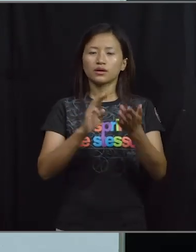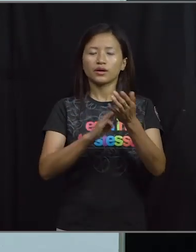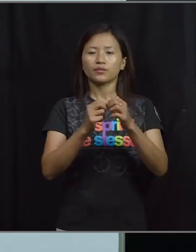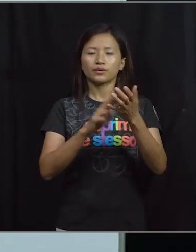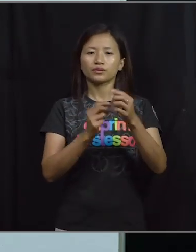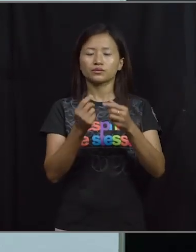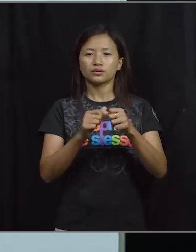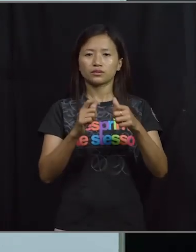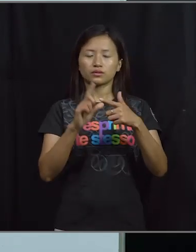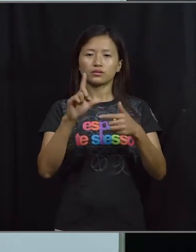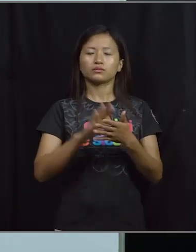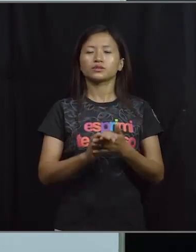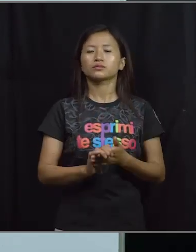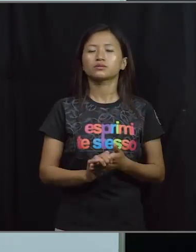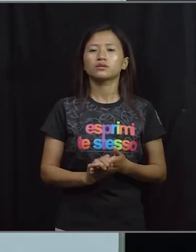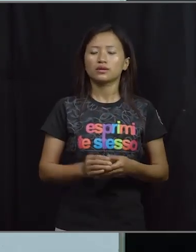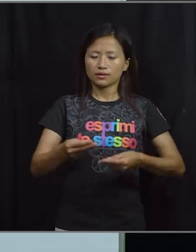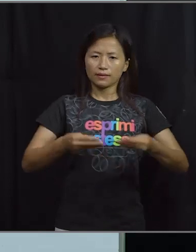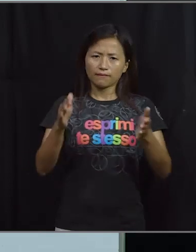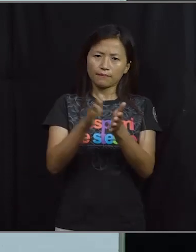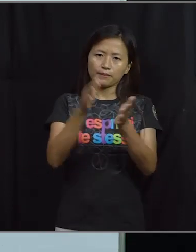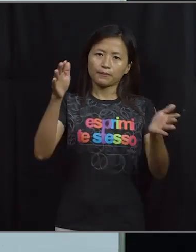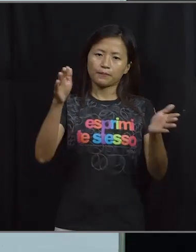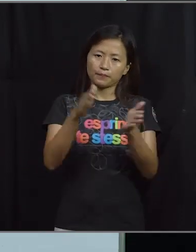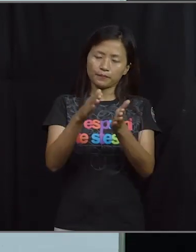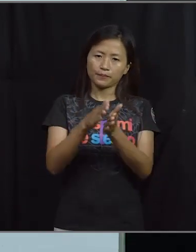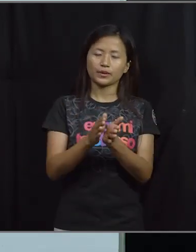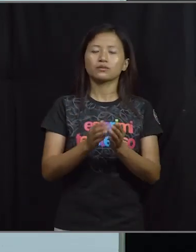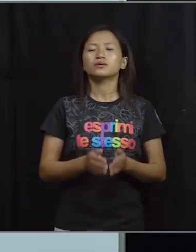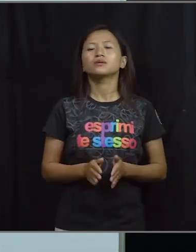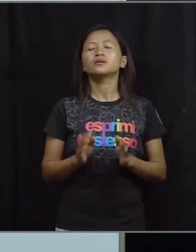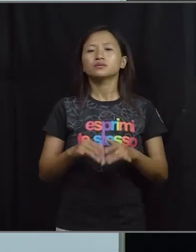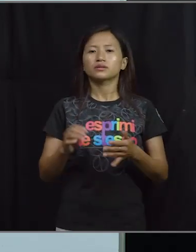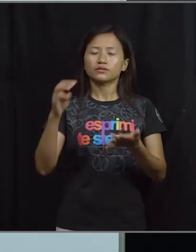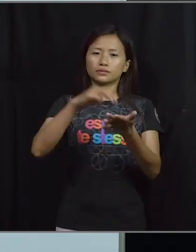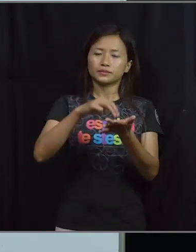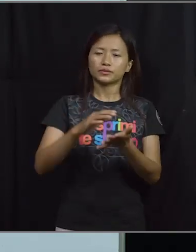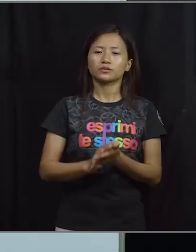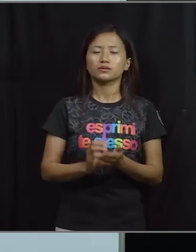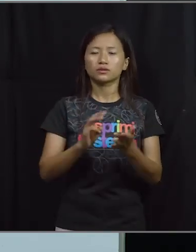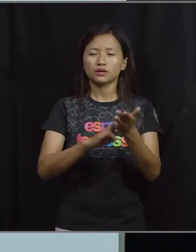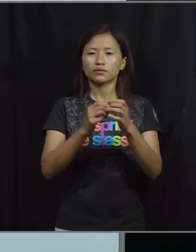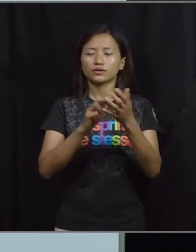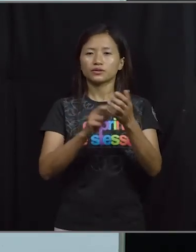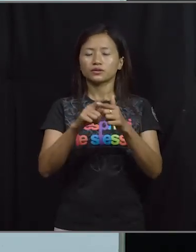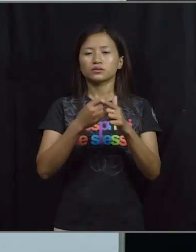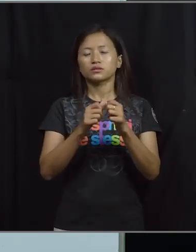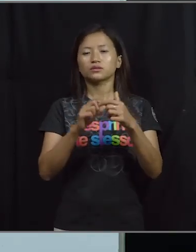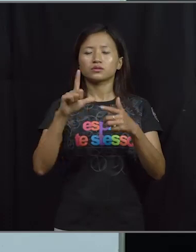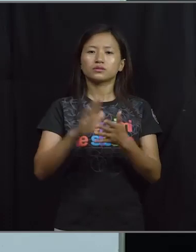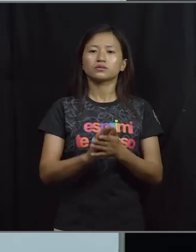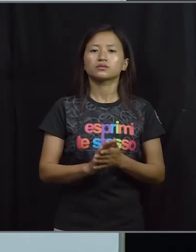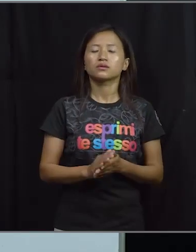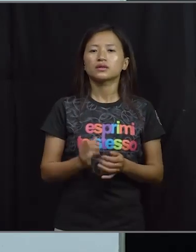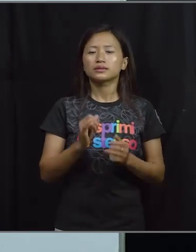competency. Every business, be it small, big or medium, needs to have managerial competencies. This managerial competencies is the